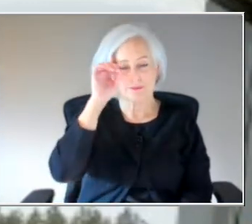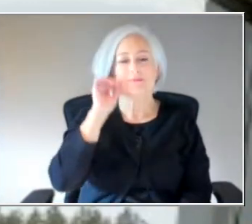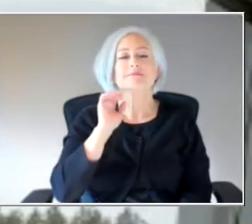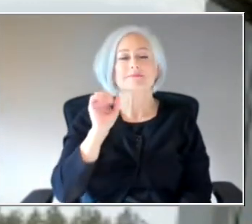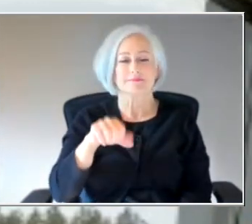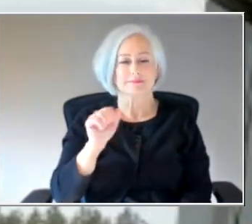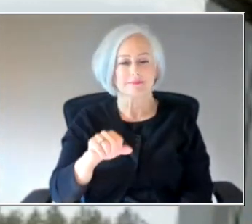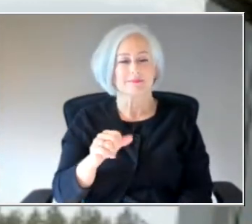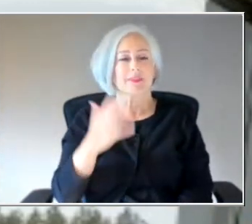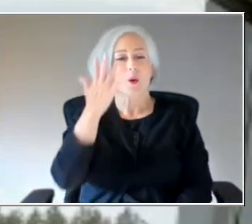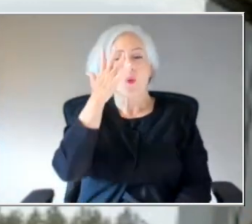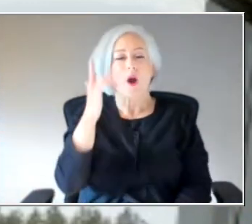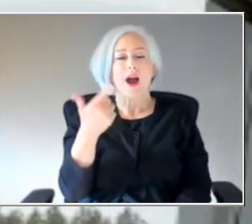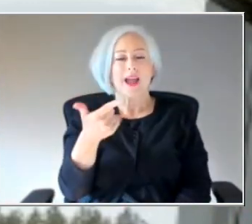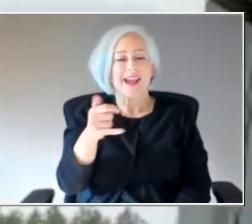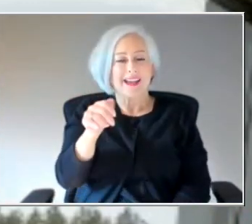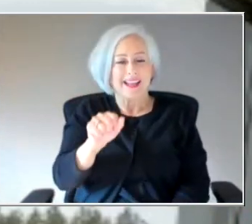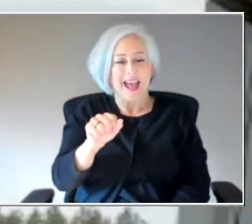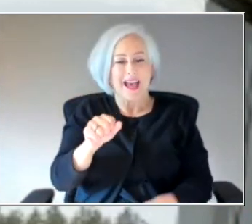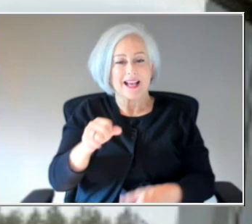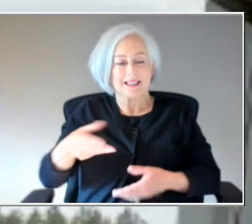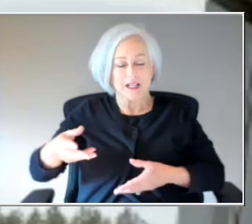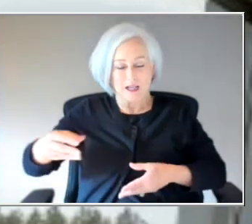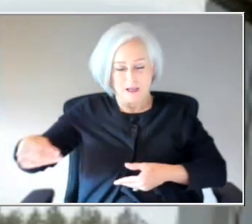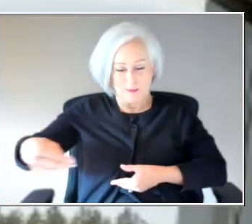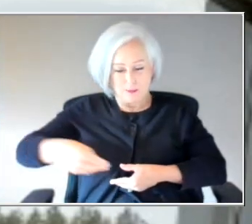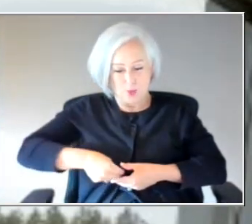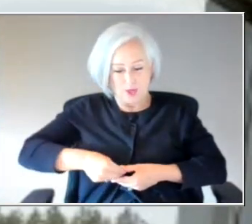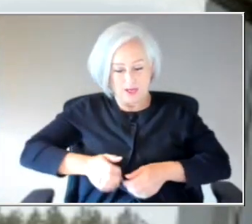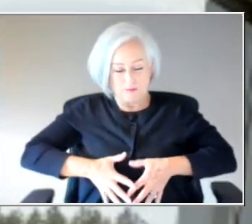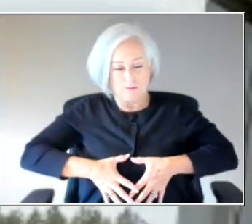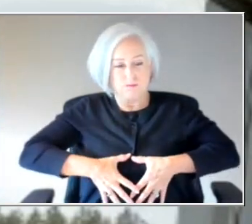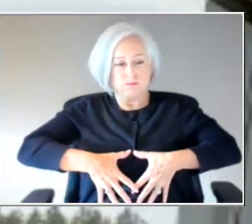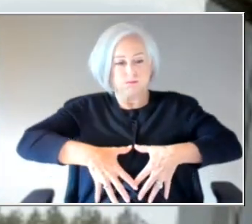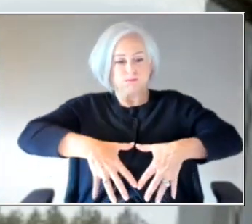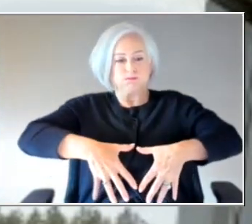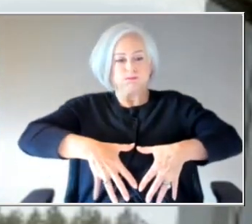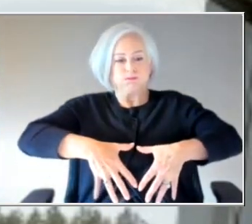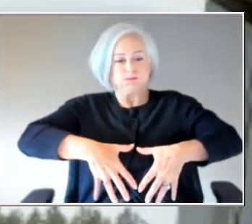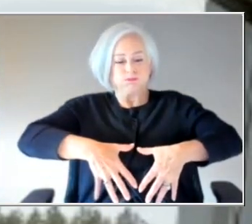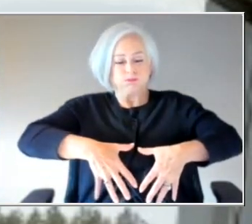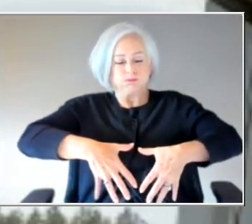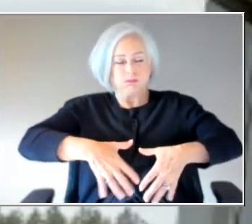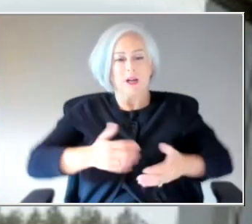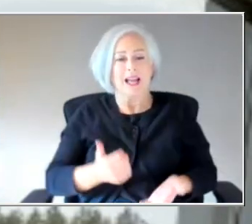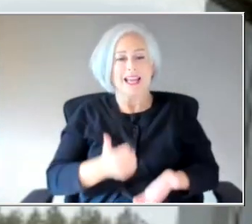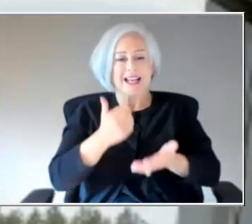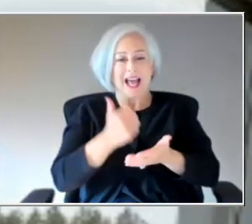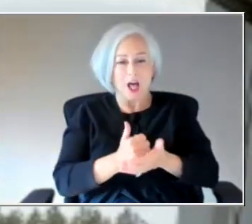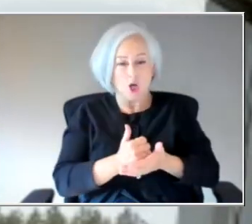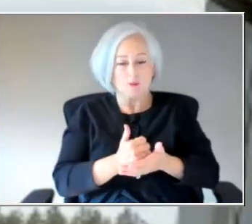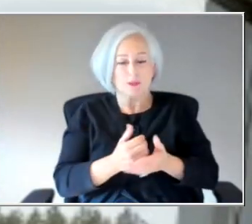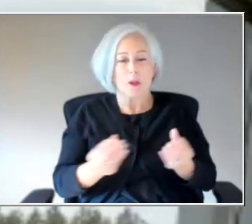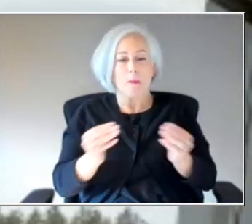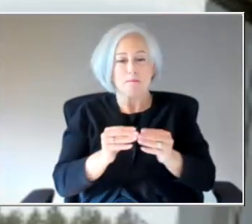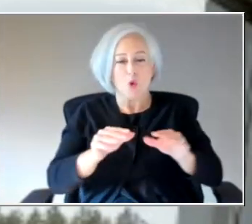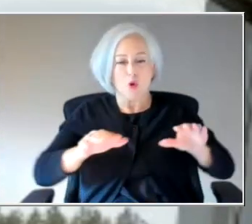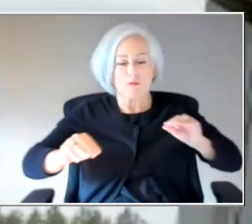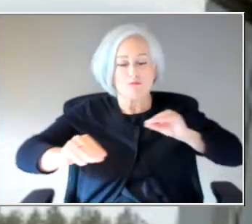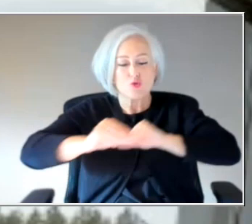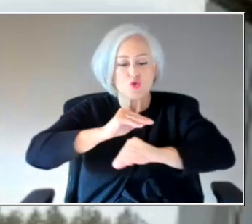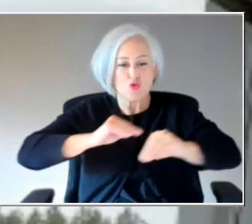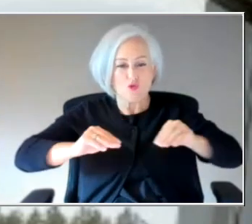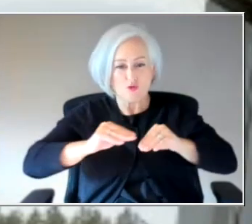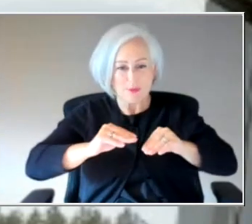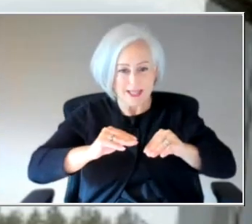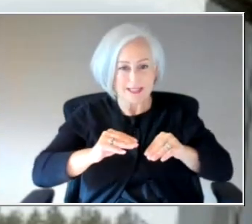insufflate the abdominal wall, CO2 insufflation, and what that does is elevate the abdominal wall so we could do our procedures, MIS or minimal